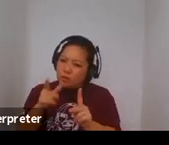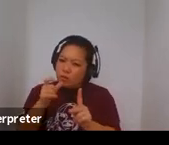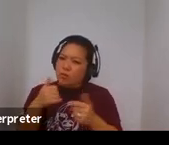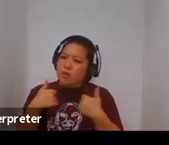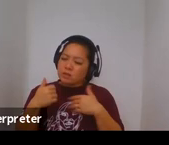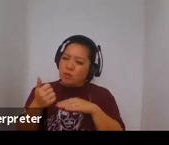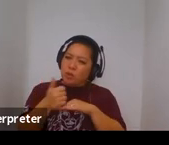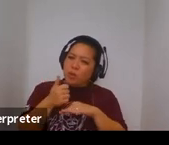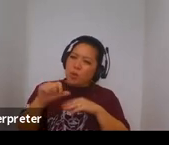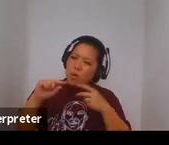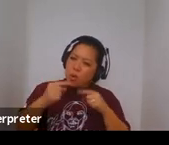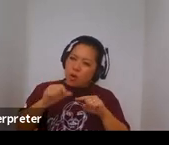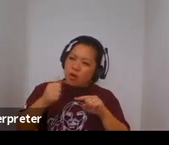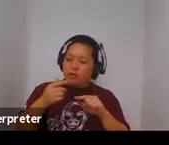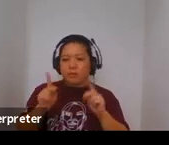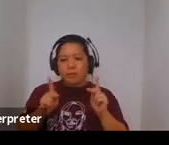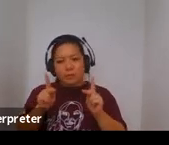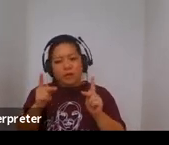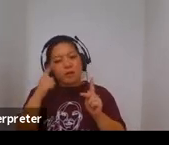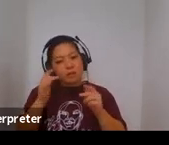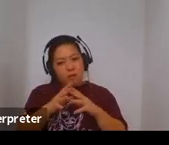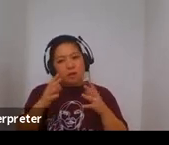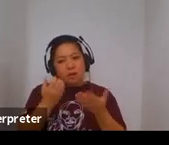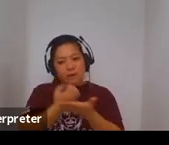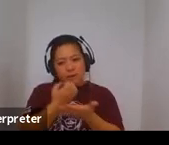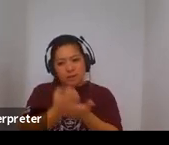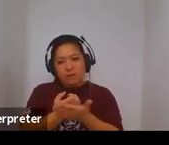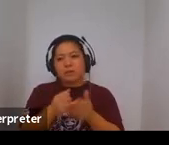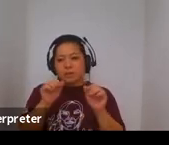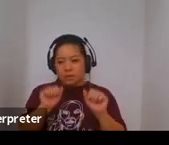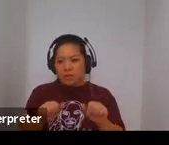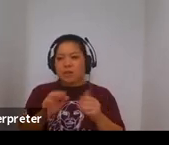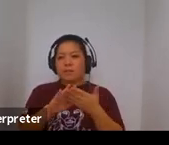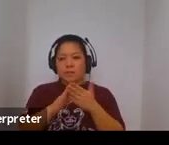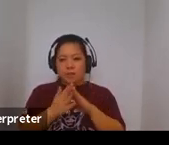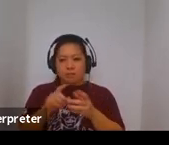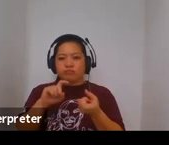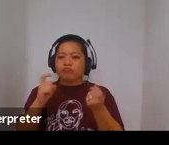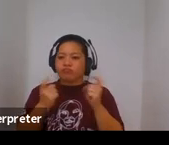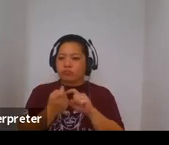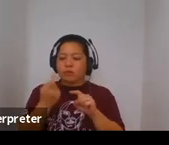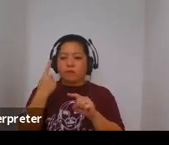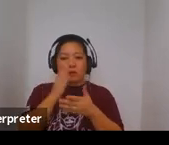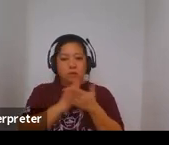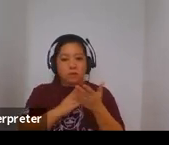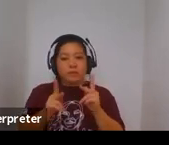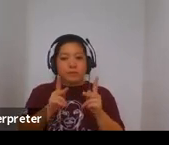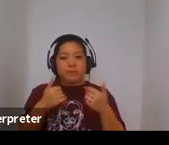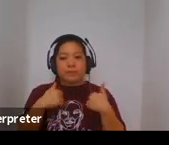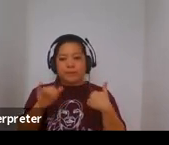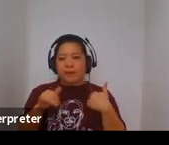harm? I think there is a lot of evidence that there can be changes for some people that cause